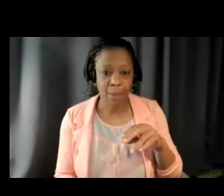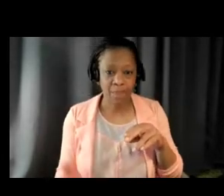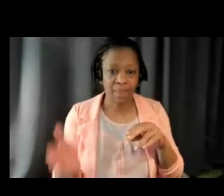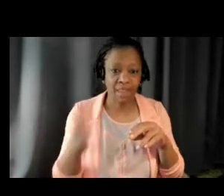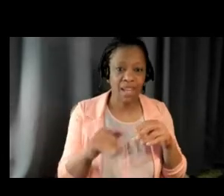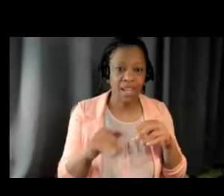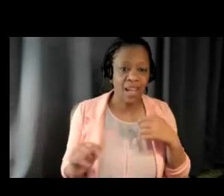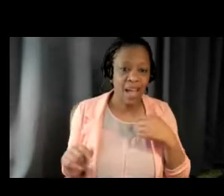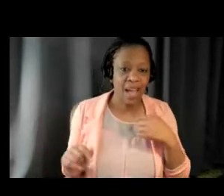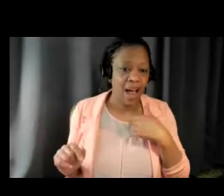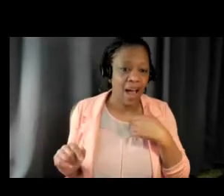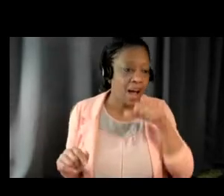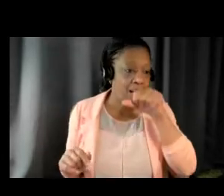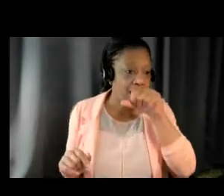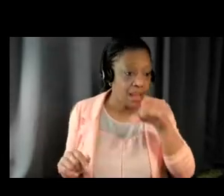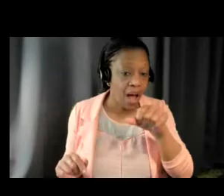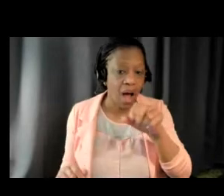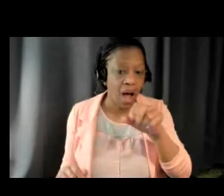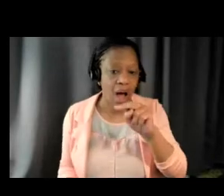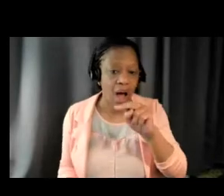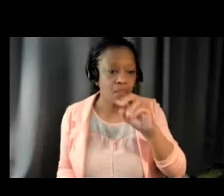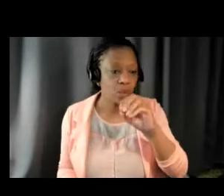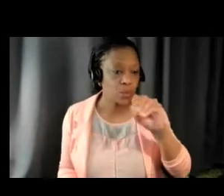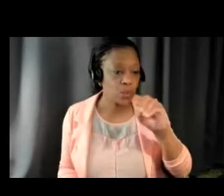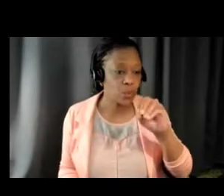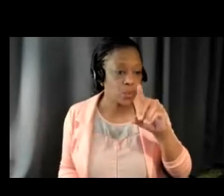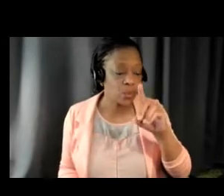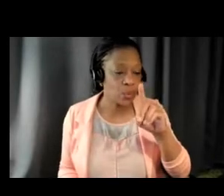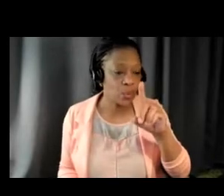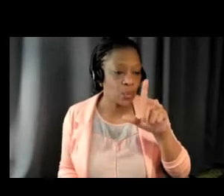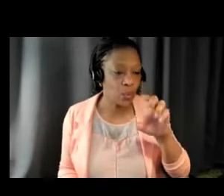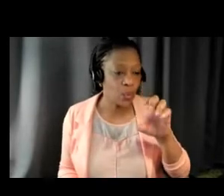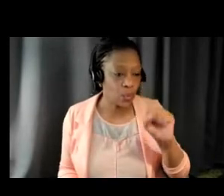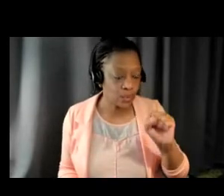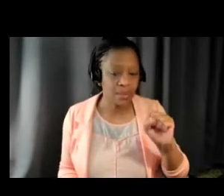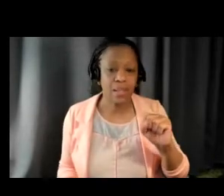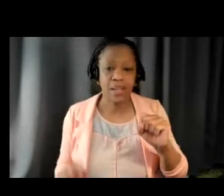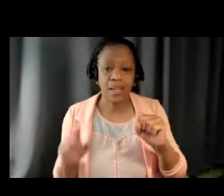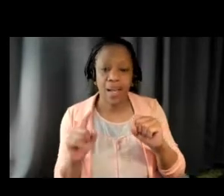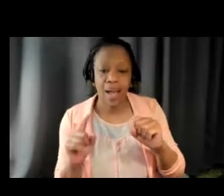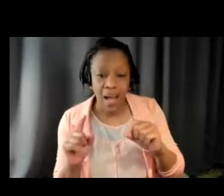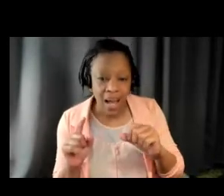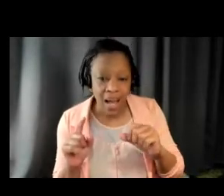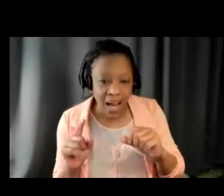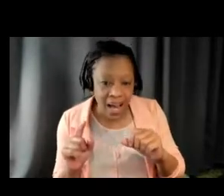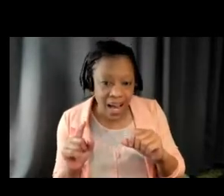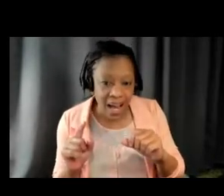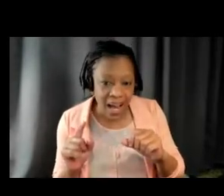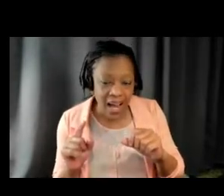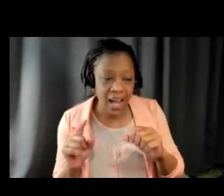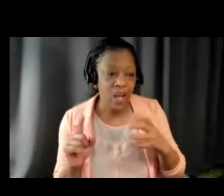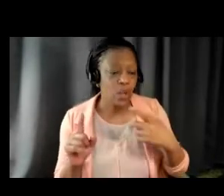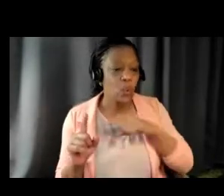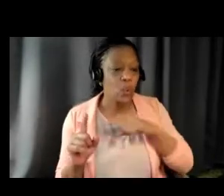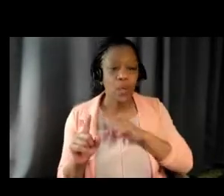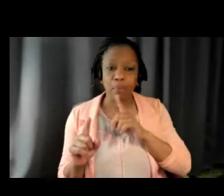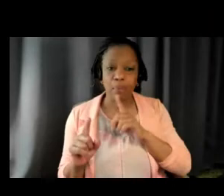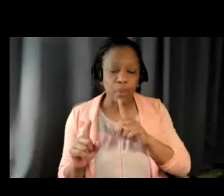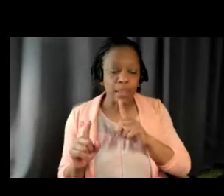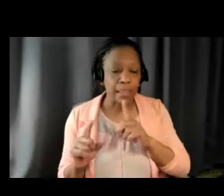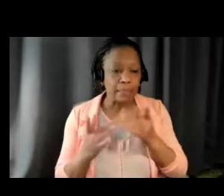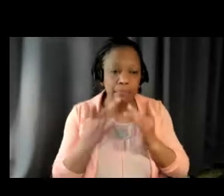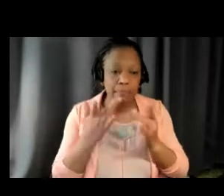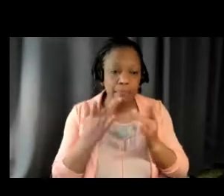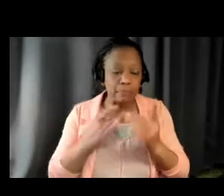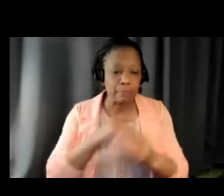I grew up on noodles, coming from the PJs, so this I already knew. If you don't have really nothing in the house to fix